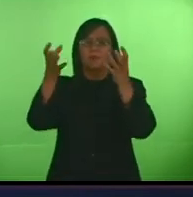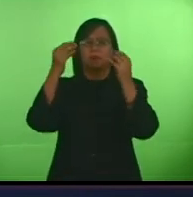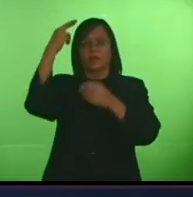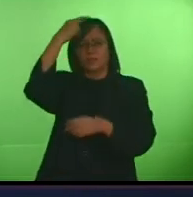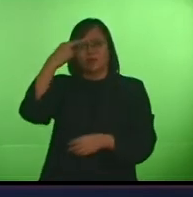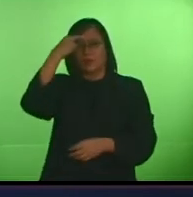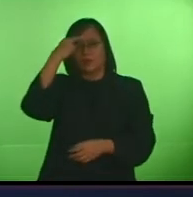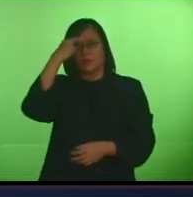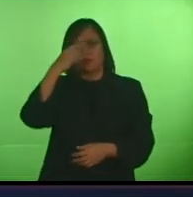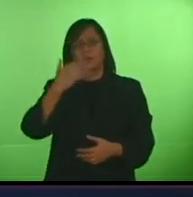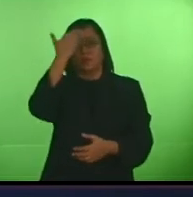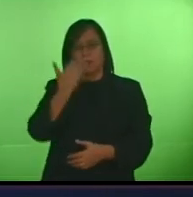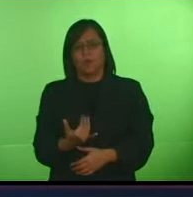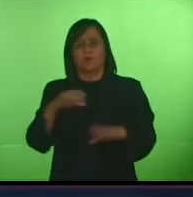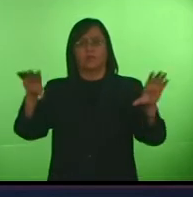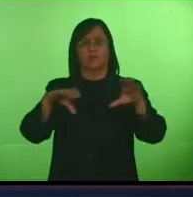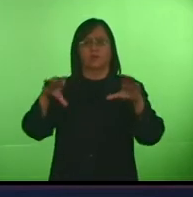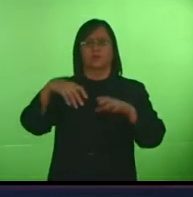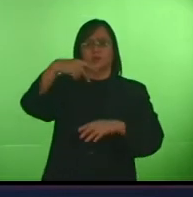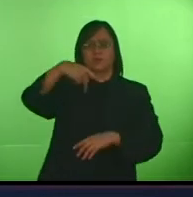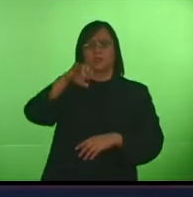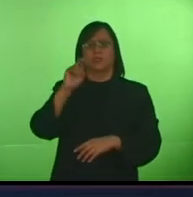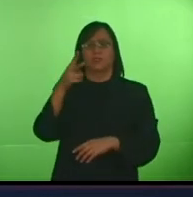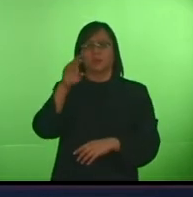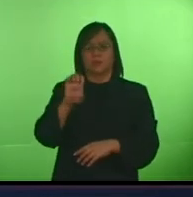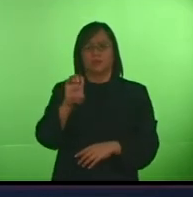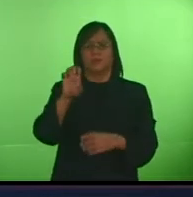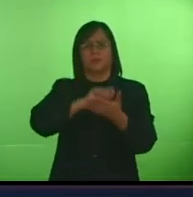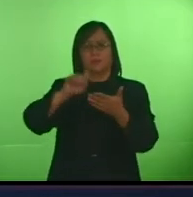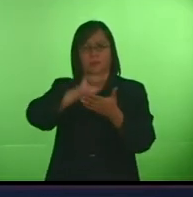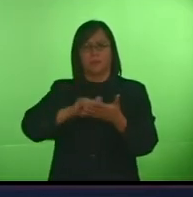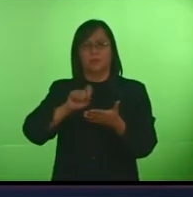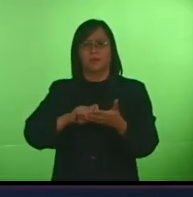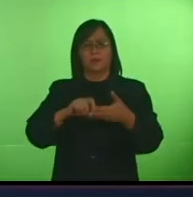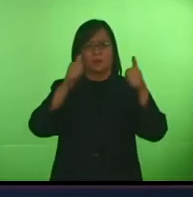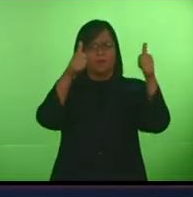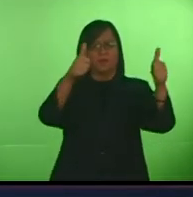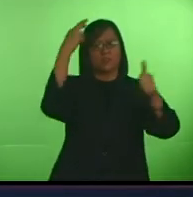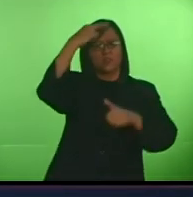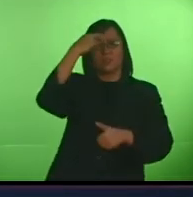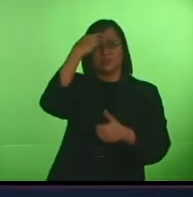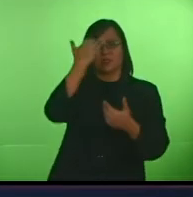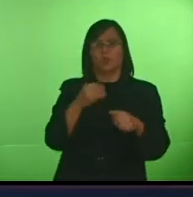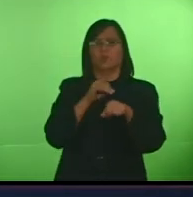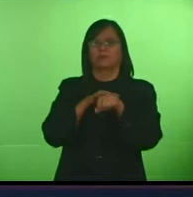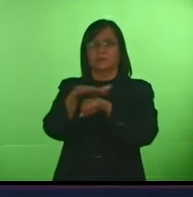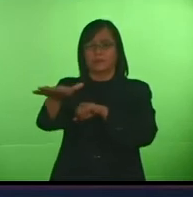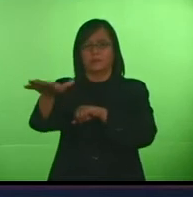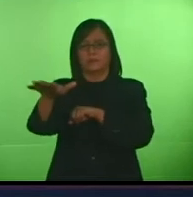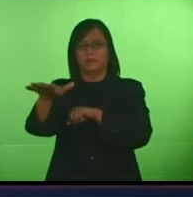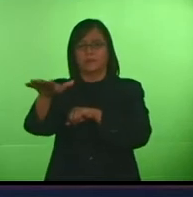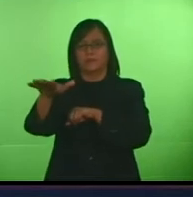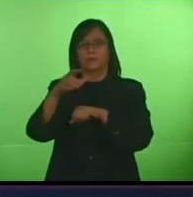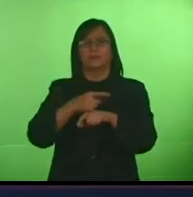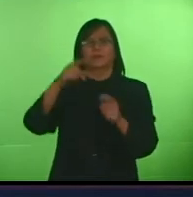of persuasive writing. Yeah? The first reason is you want to influence and change readers'